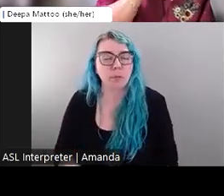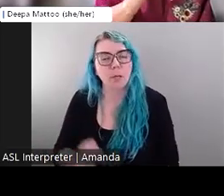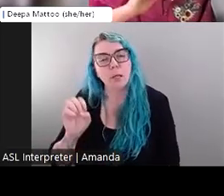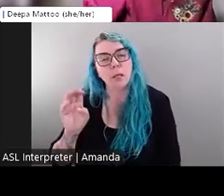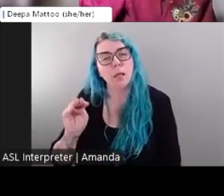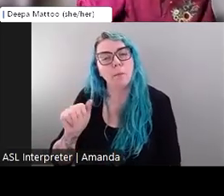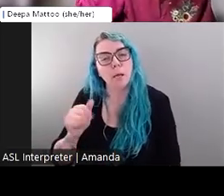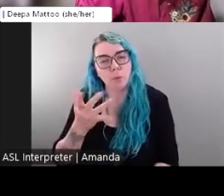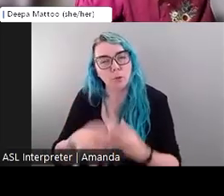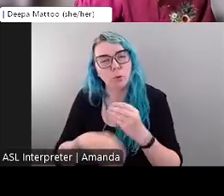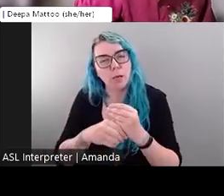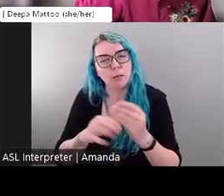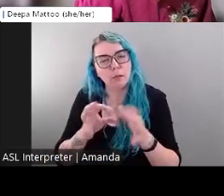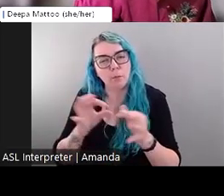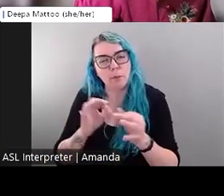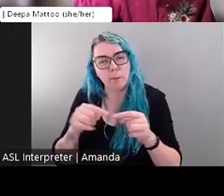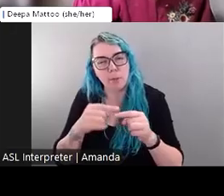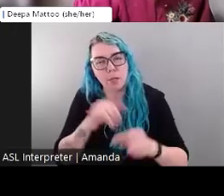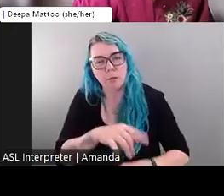anything to Petal Forward?